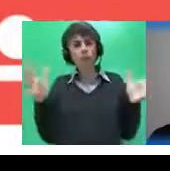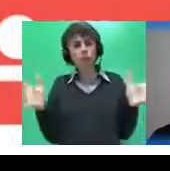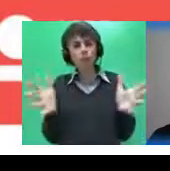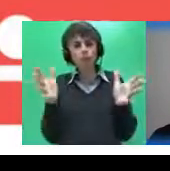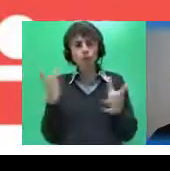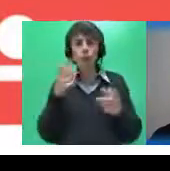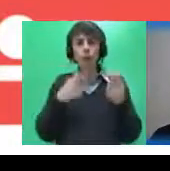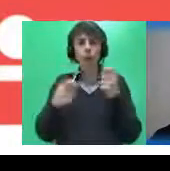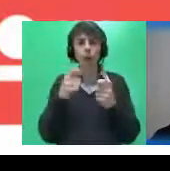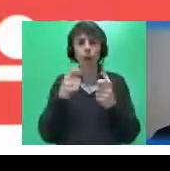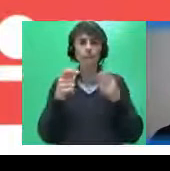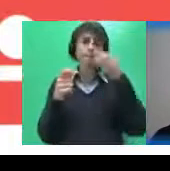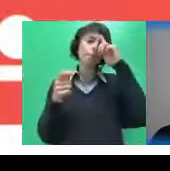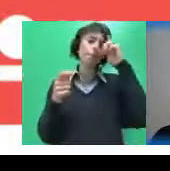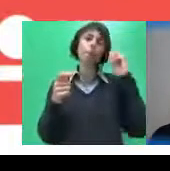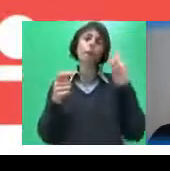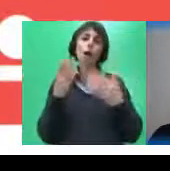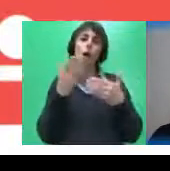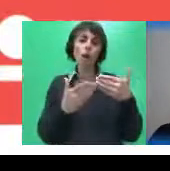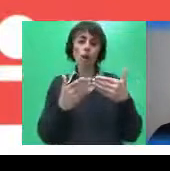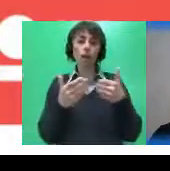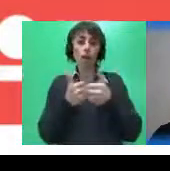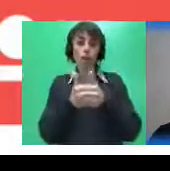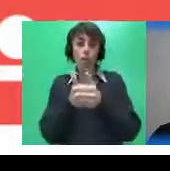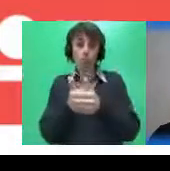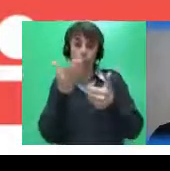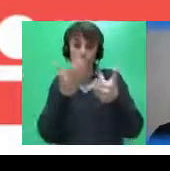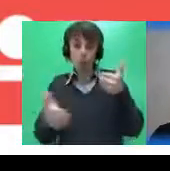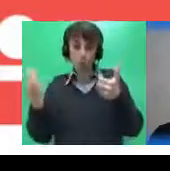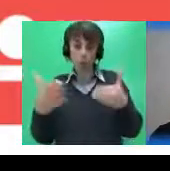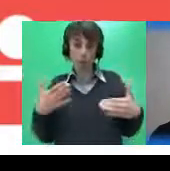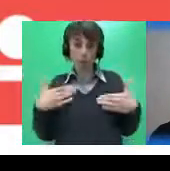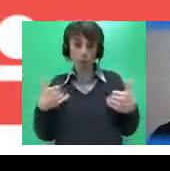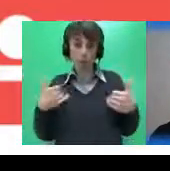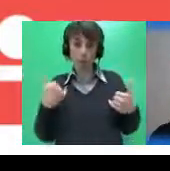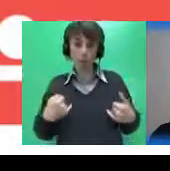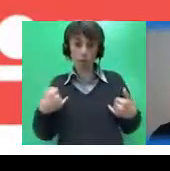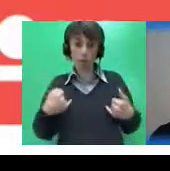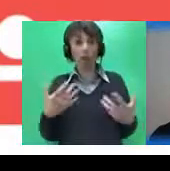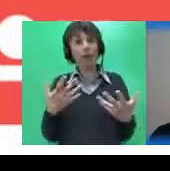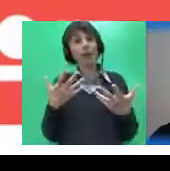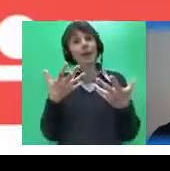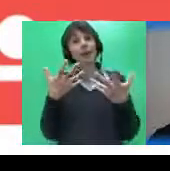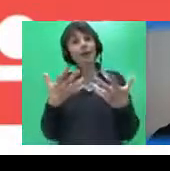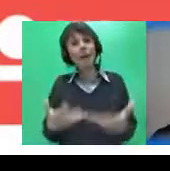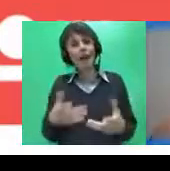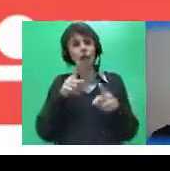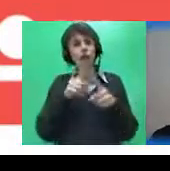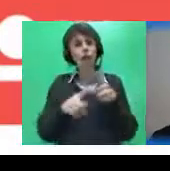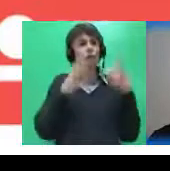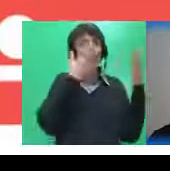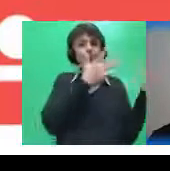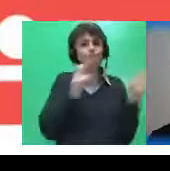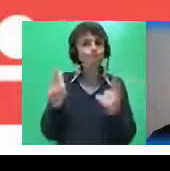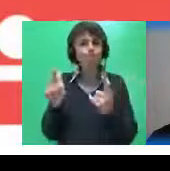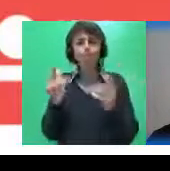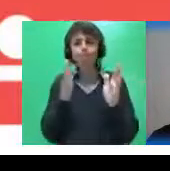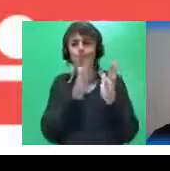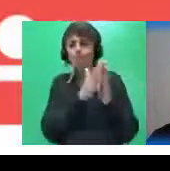about really good customer service. But they're looking to starting to scope a more comprehensive learning and development pathway for the